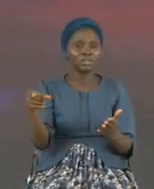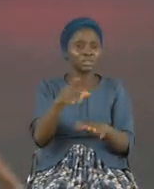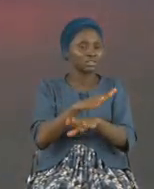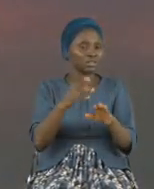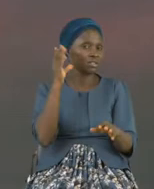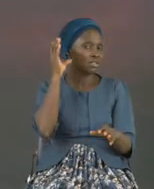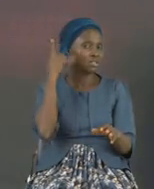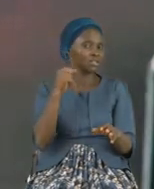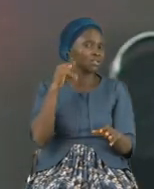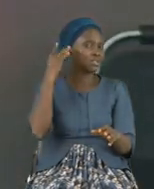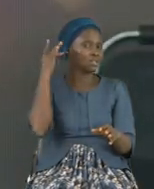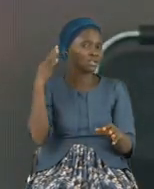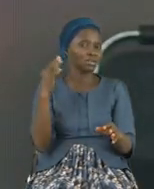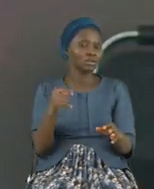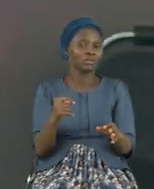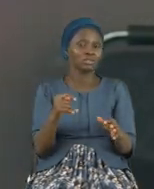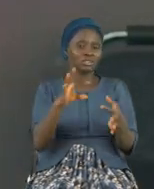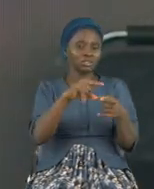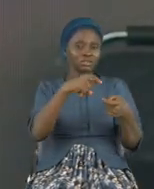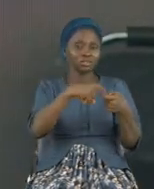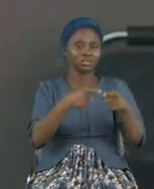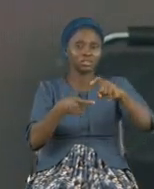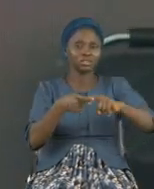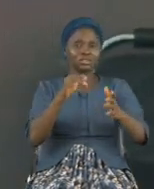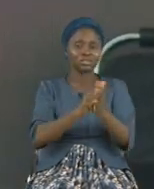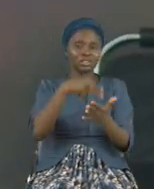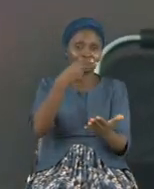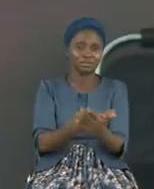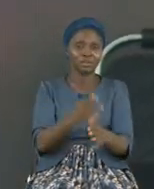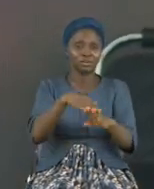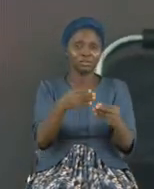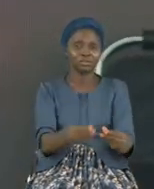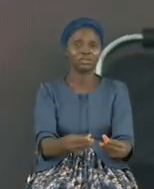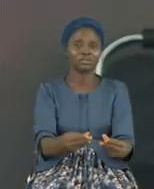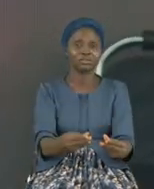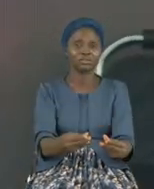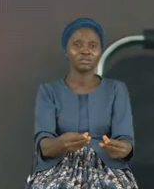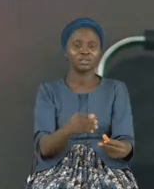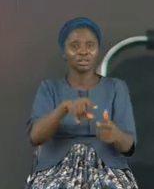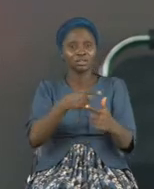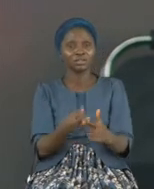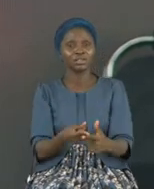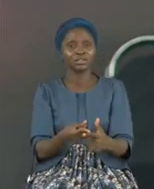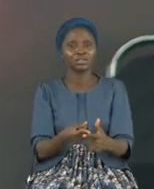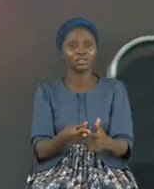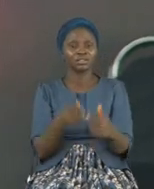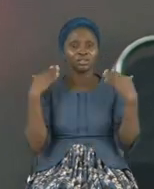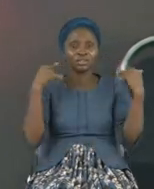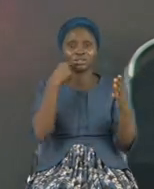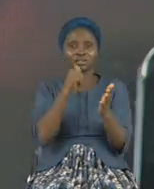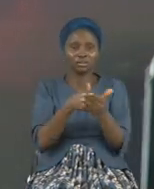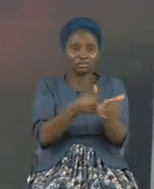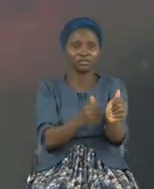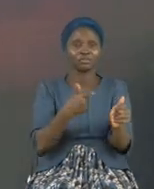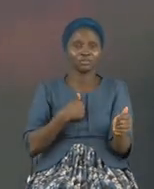that fell on a concrete ground. And then he said, follow me, put on your sandals and follow